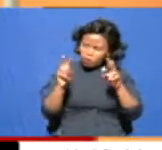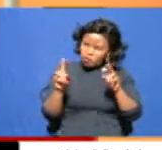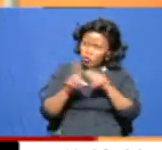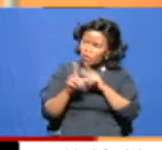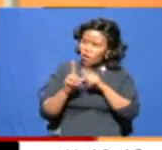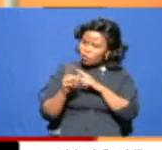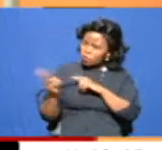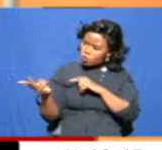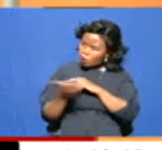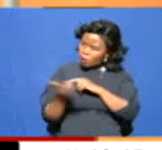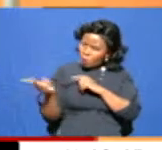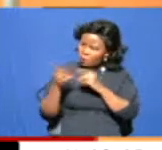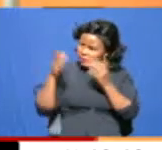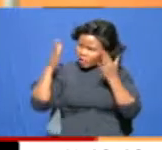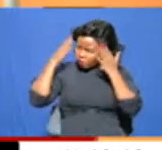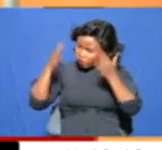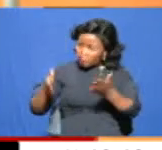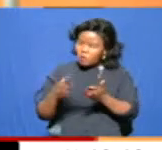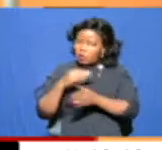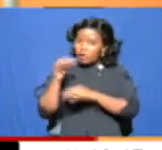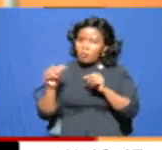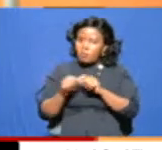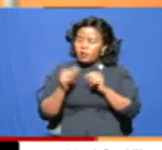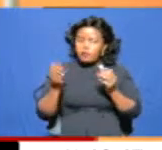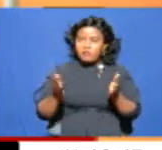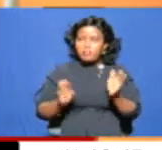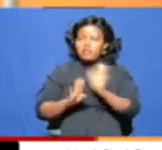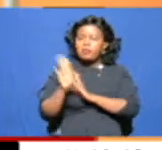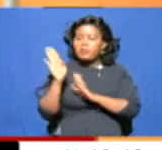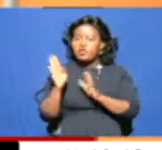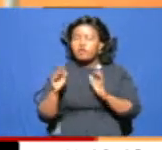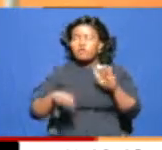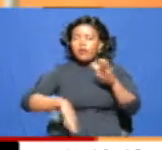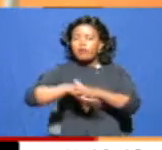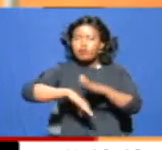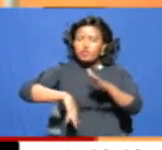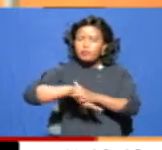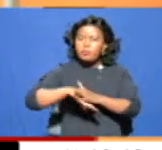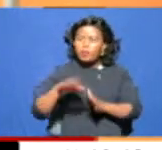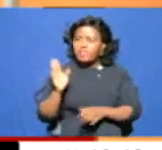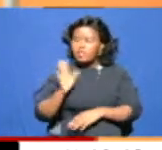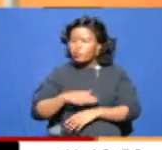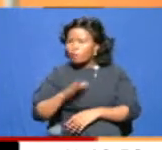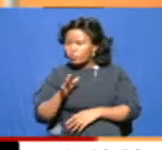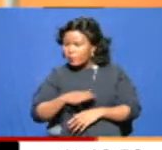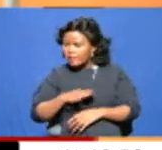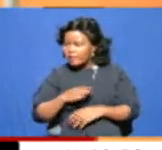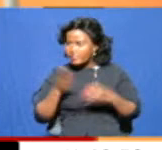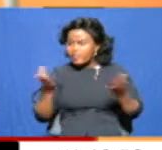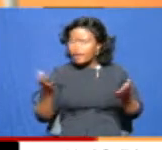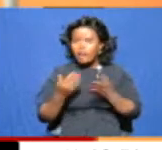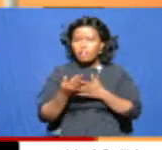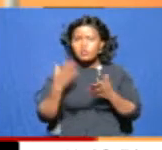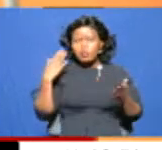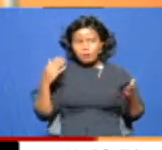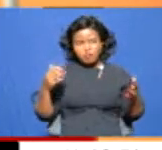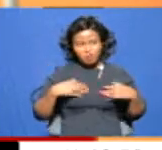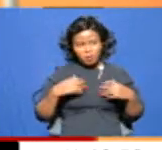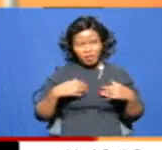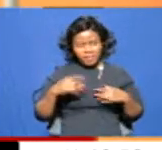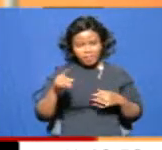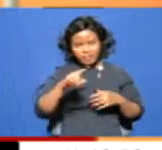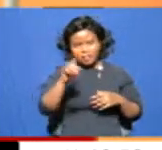concentrating so much on the development of football amongst women. Which brings me to a question I had for you, Bramwell. Yeah.